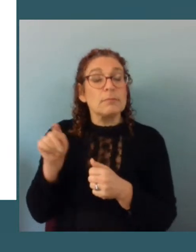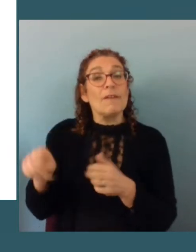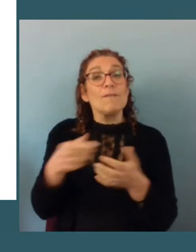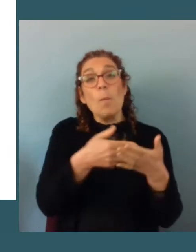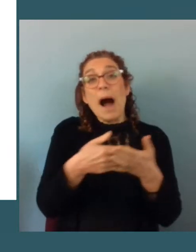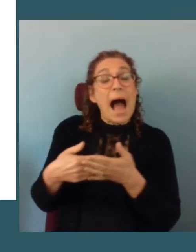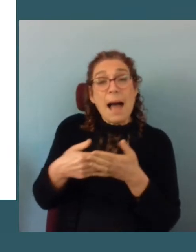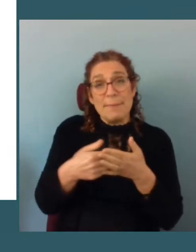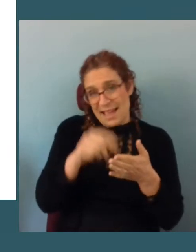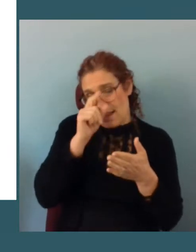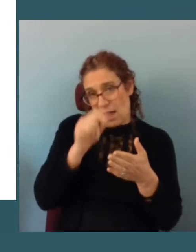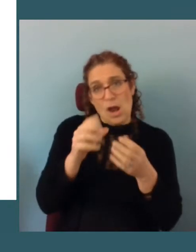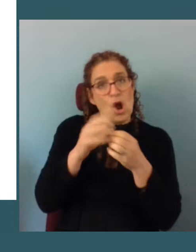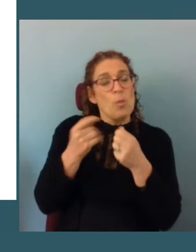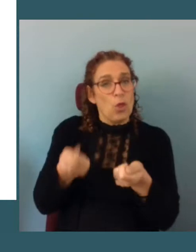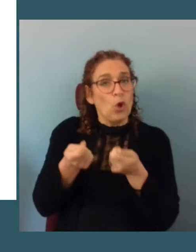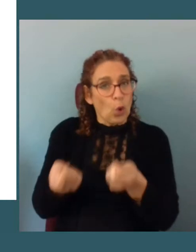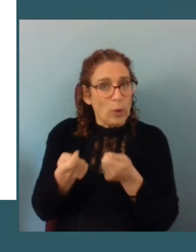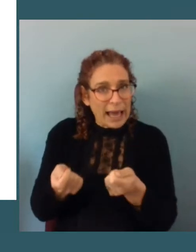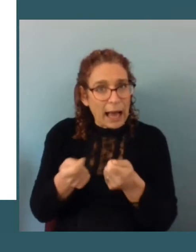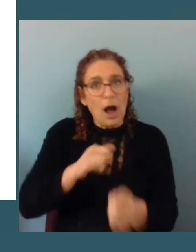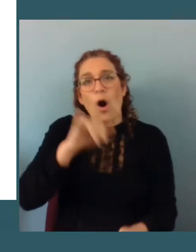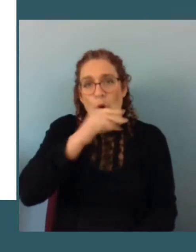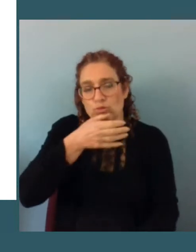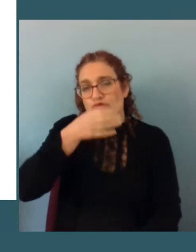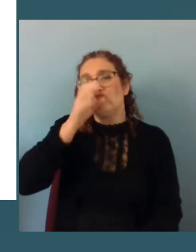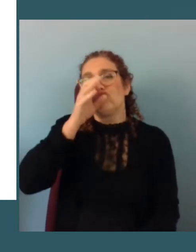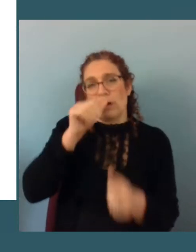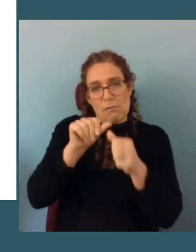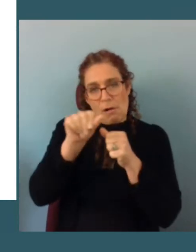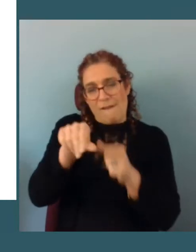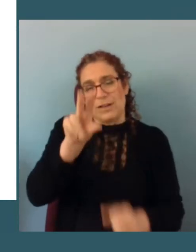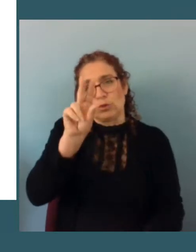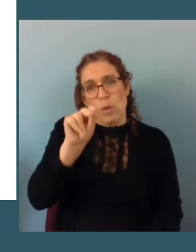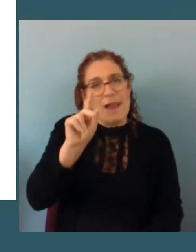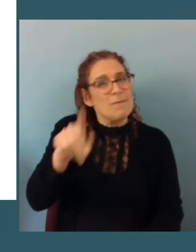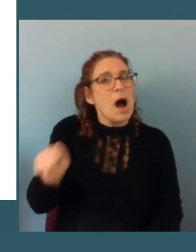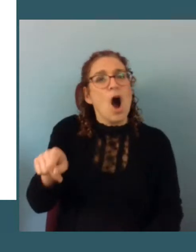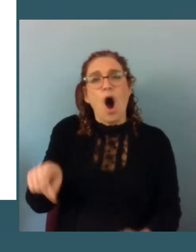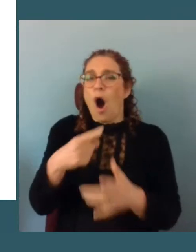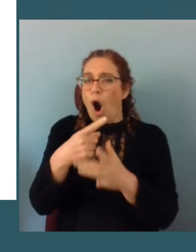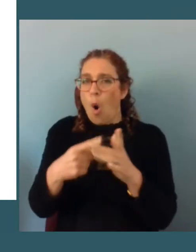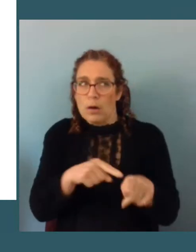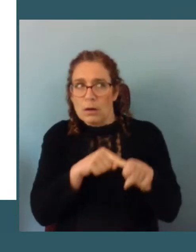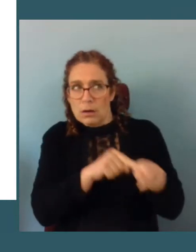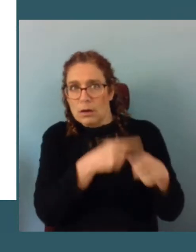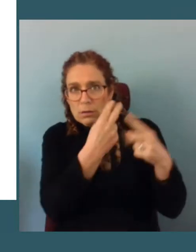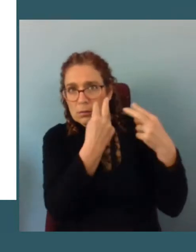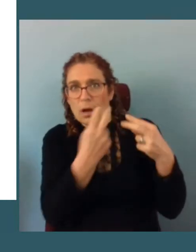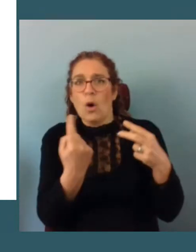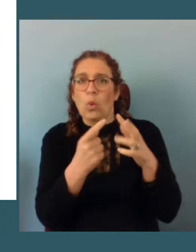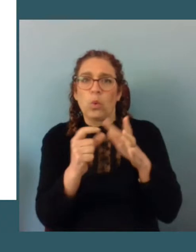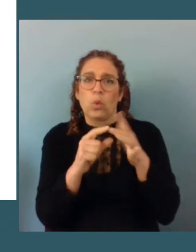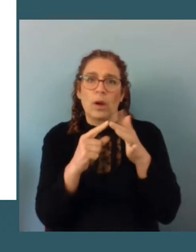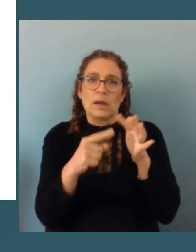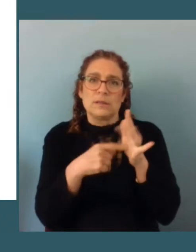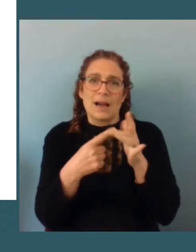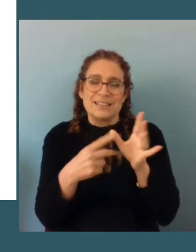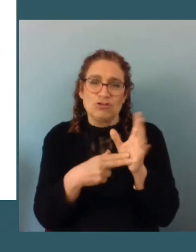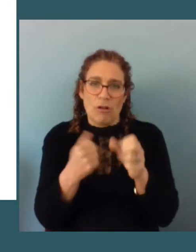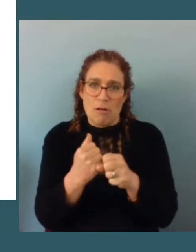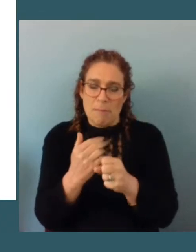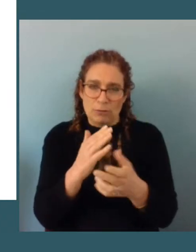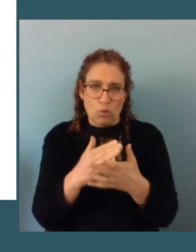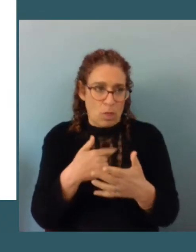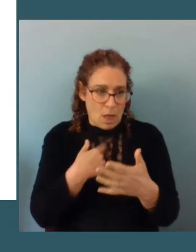as a drink from 12 months of age, but that is really under the guidance of a dietitian to ensure growth, nutritional adequacy, that there